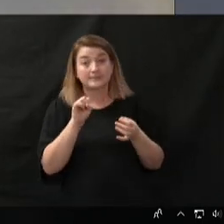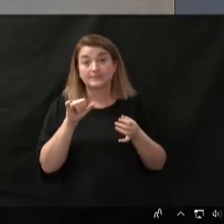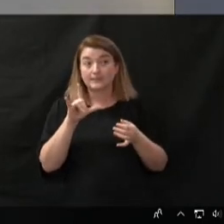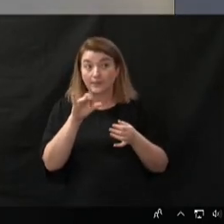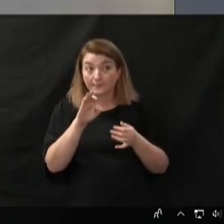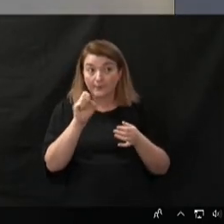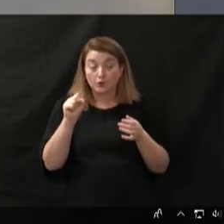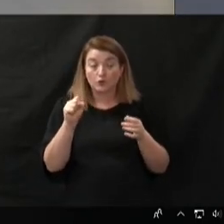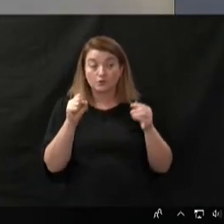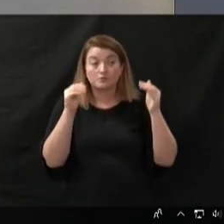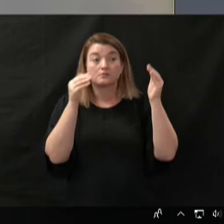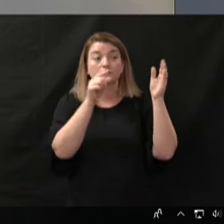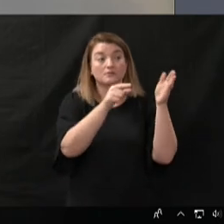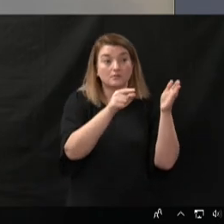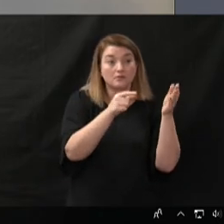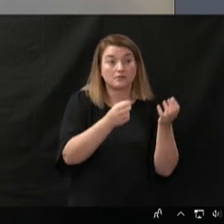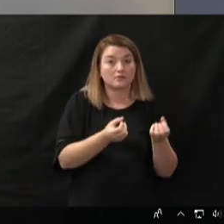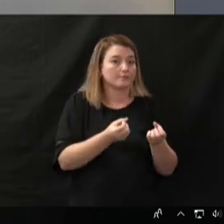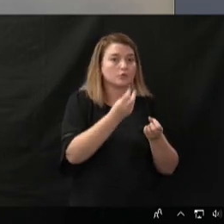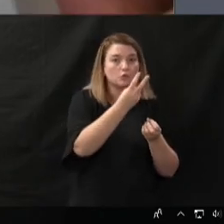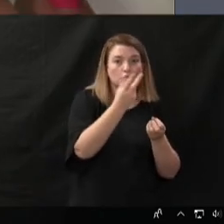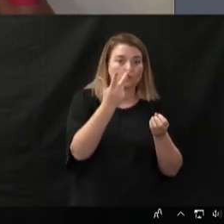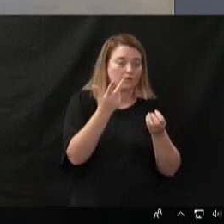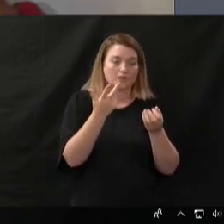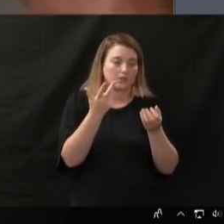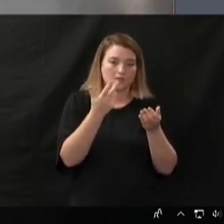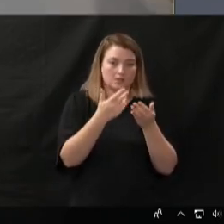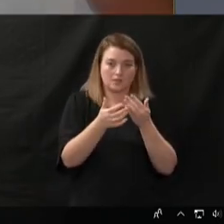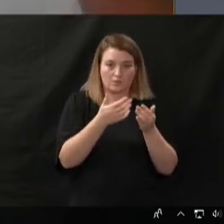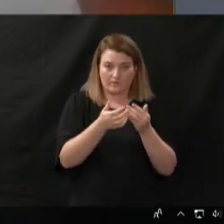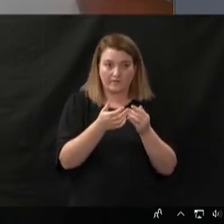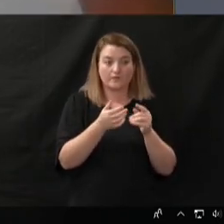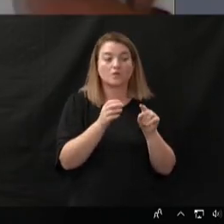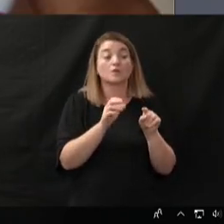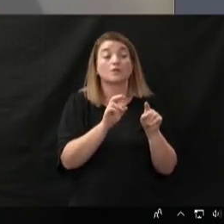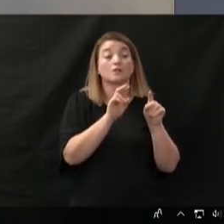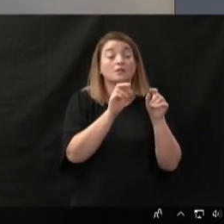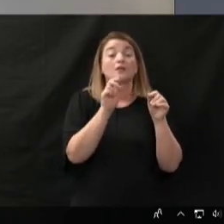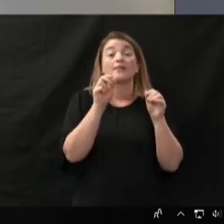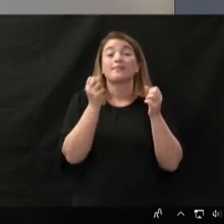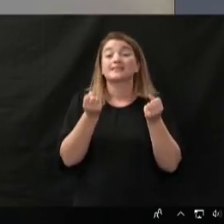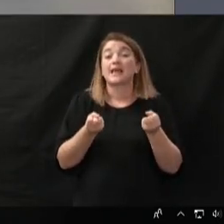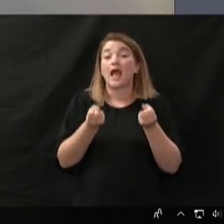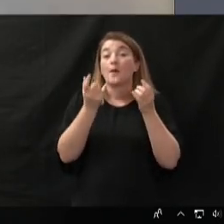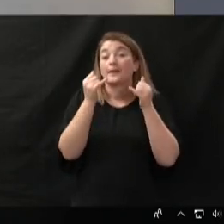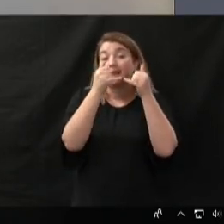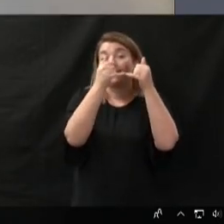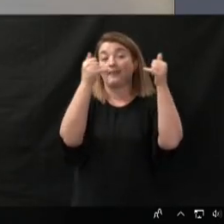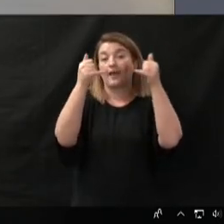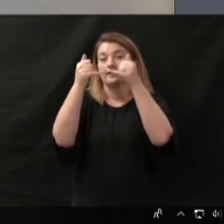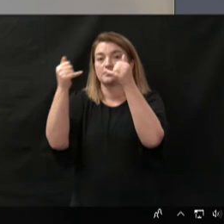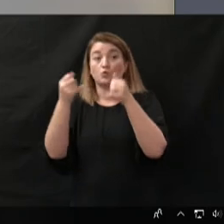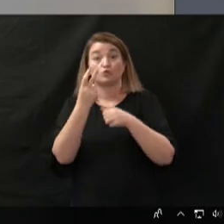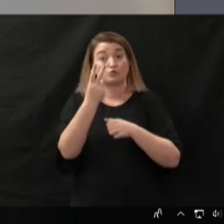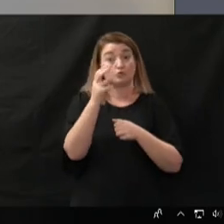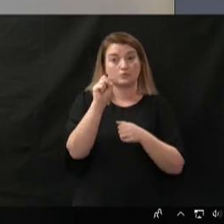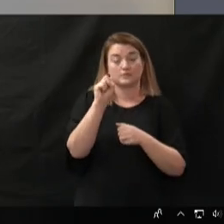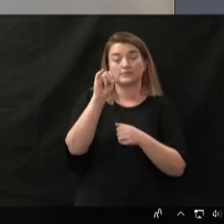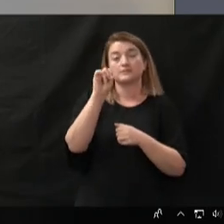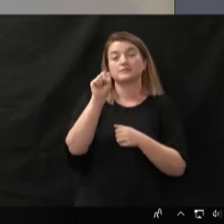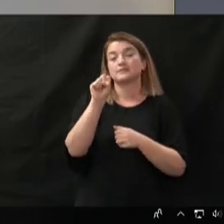you're making sure you're repeating the words lots because they might forget parts. You're going to say that first syllable